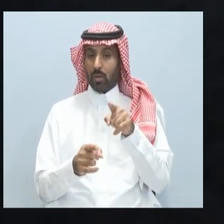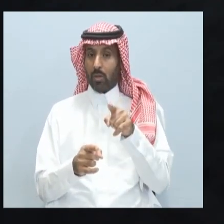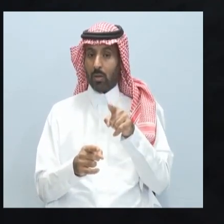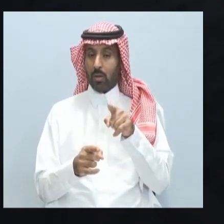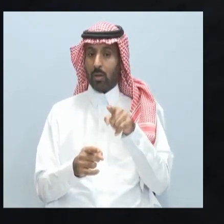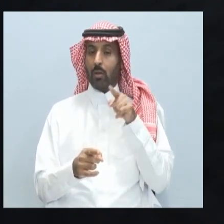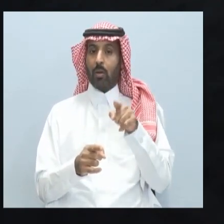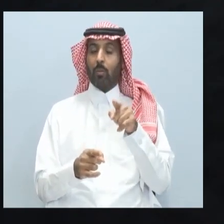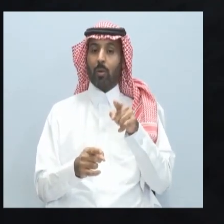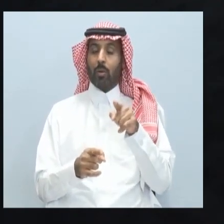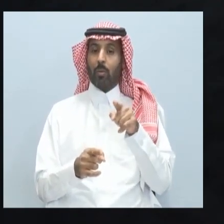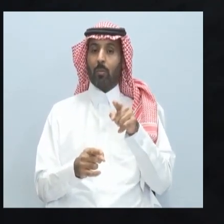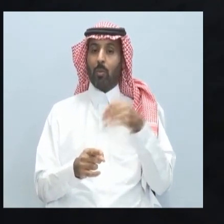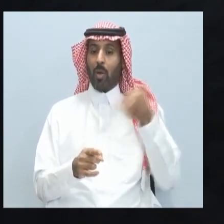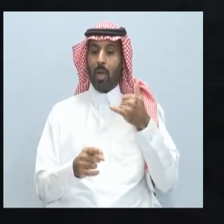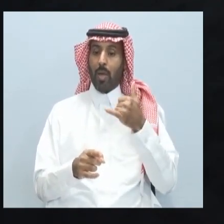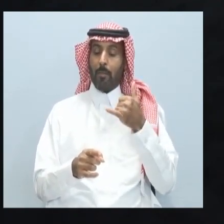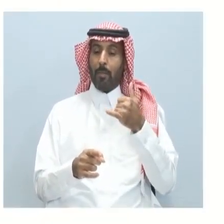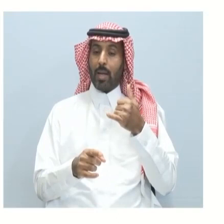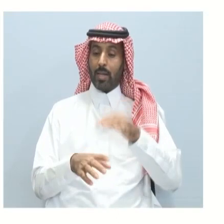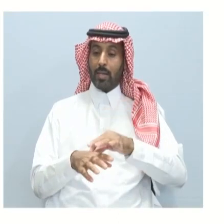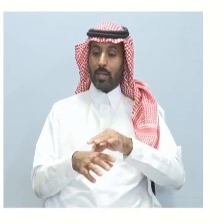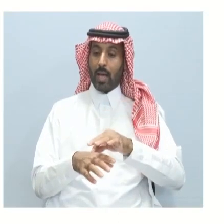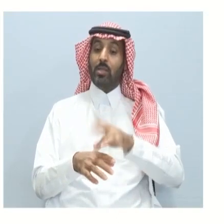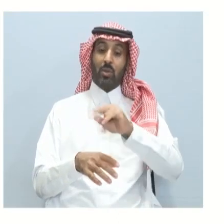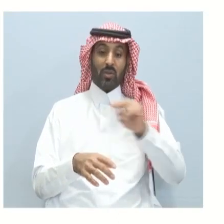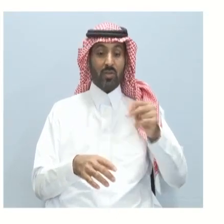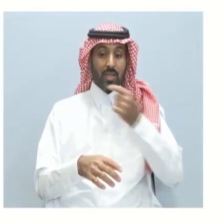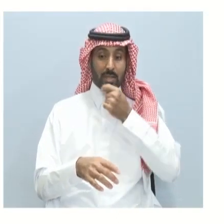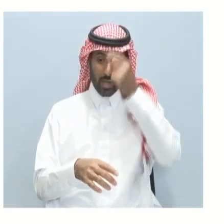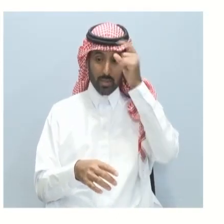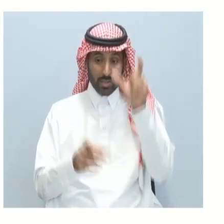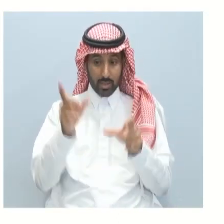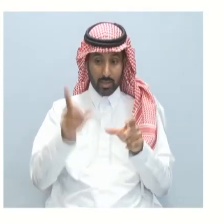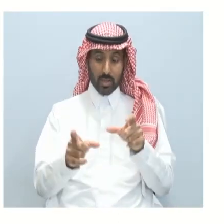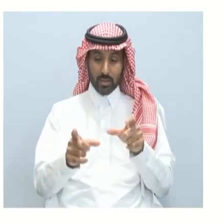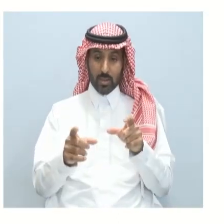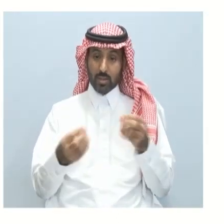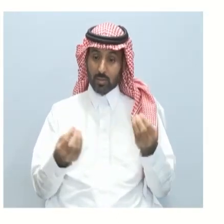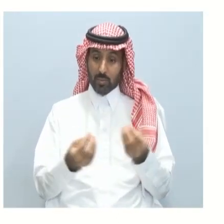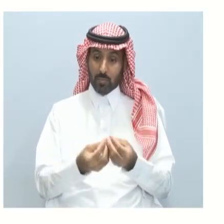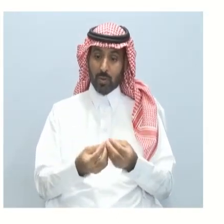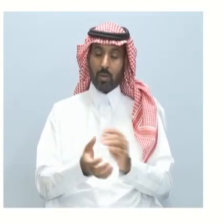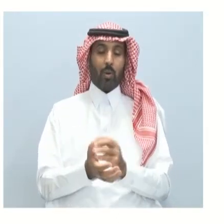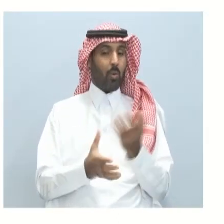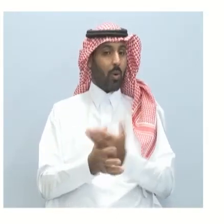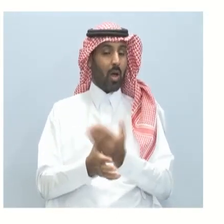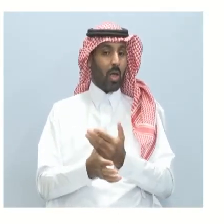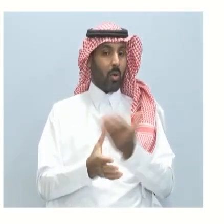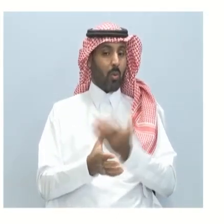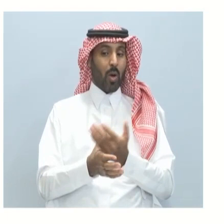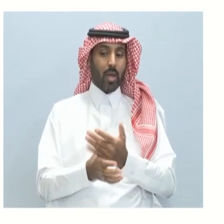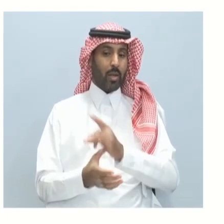is necessary for people to share the same characteristics in order to get along well with each other? Why or why